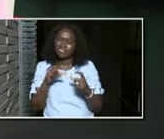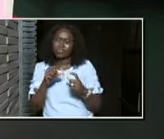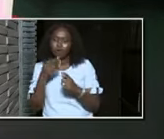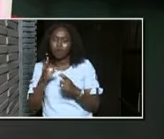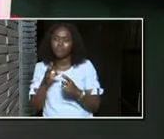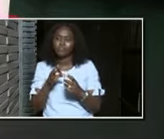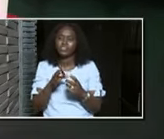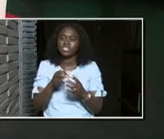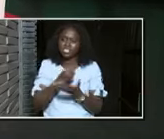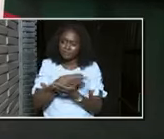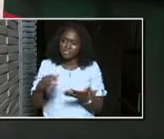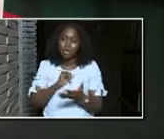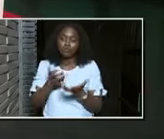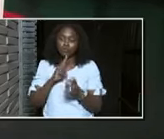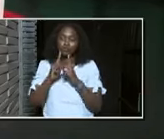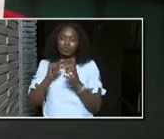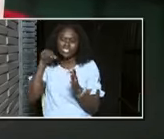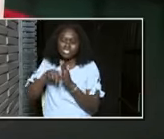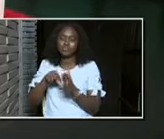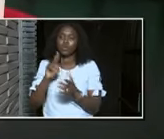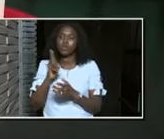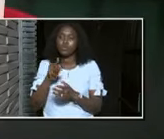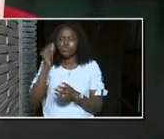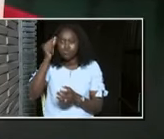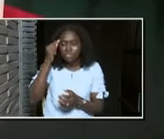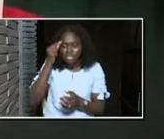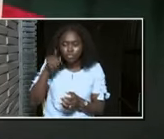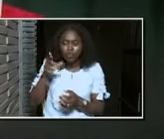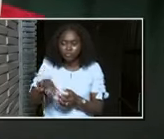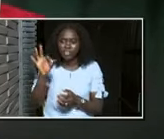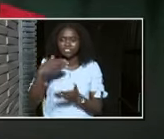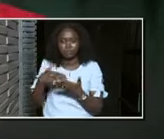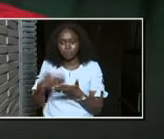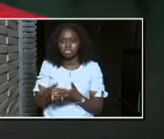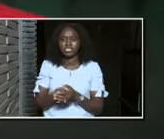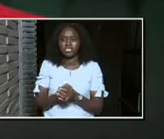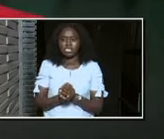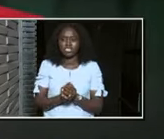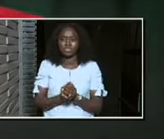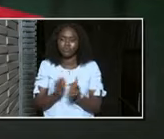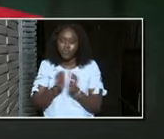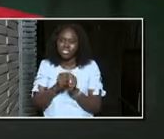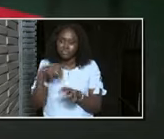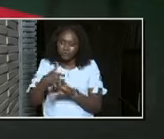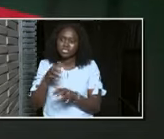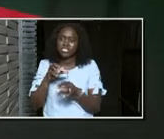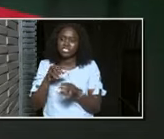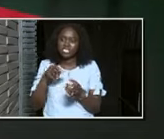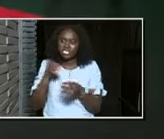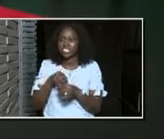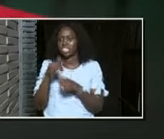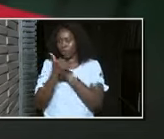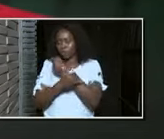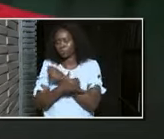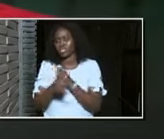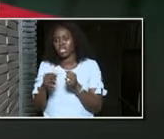bit deeper into where you think you'll find the money, given the difficulty the country is in. But the question on